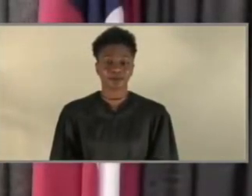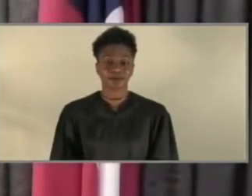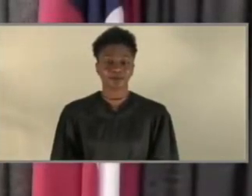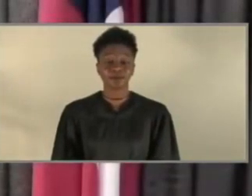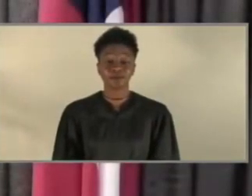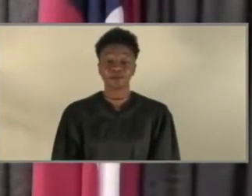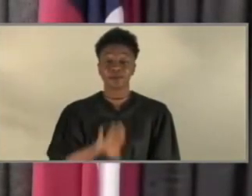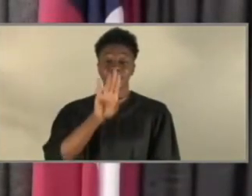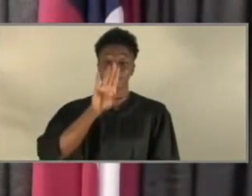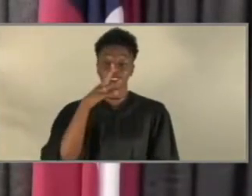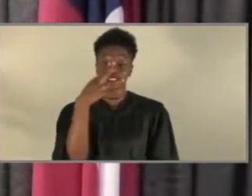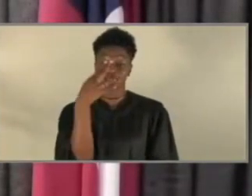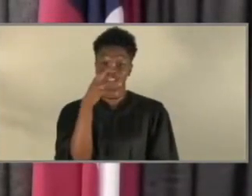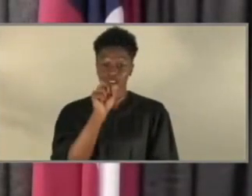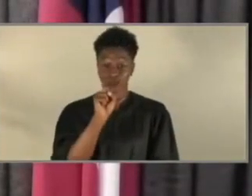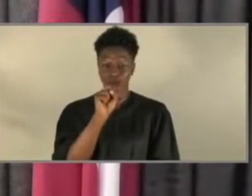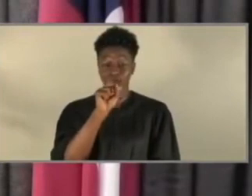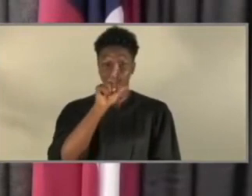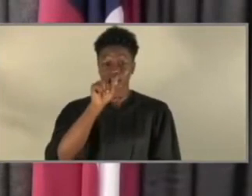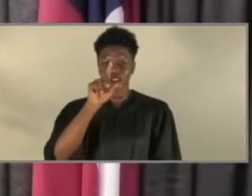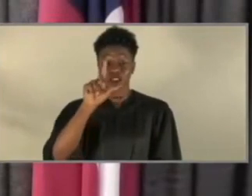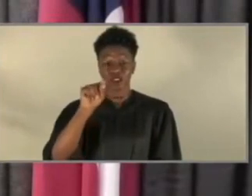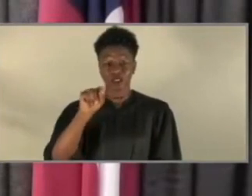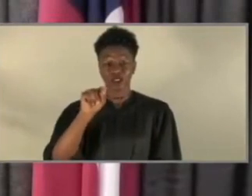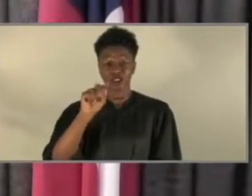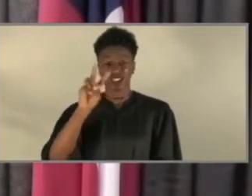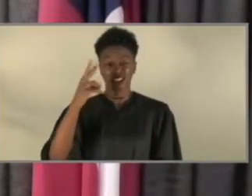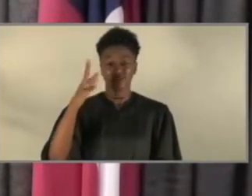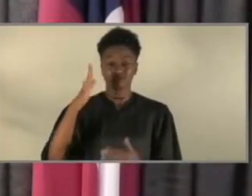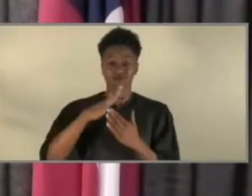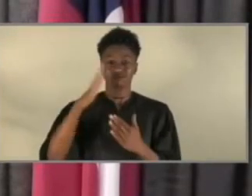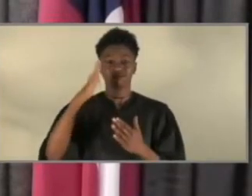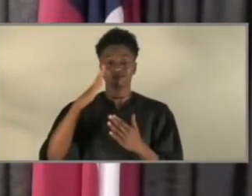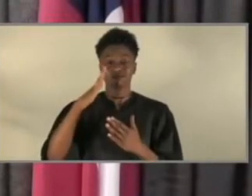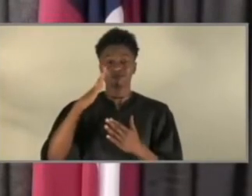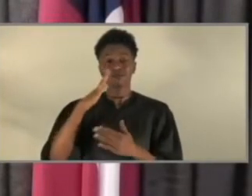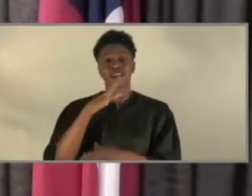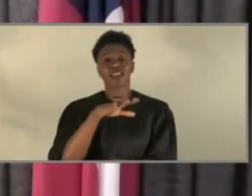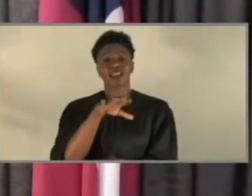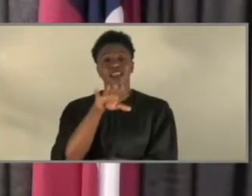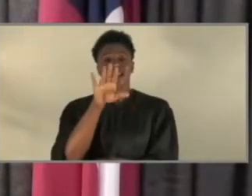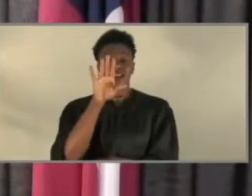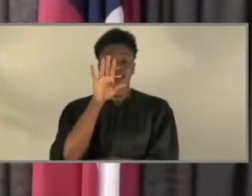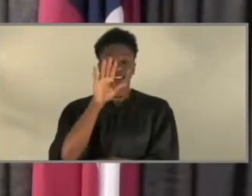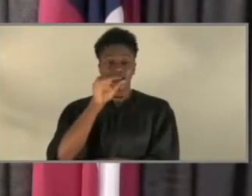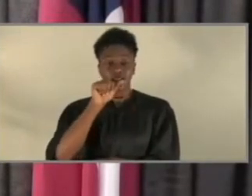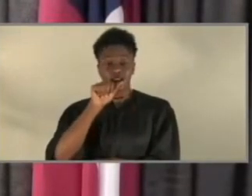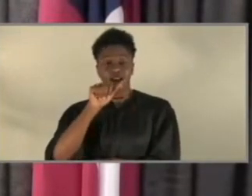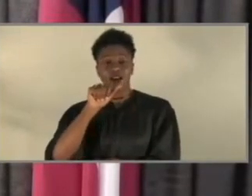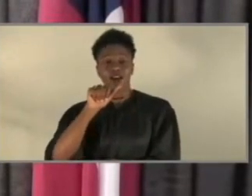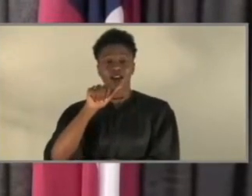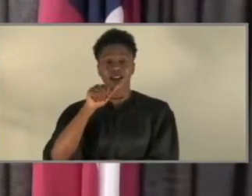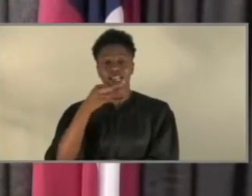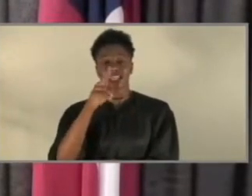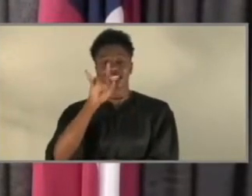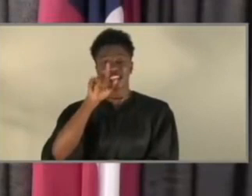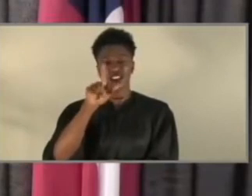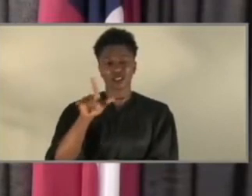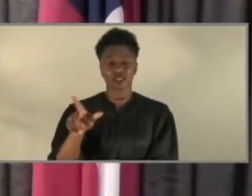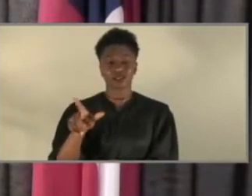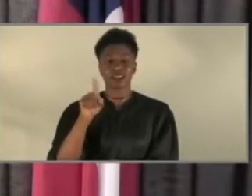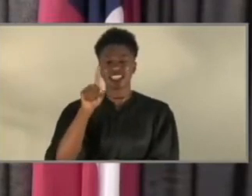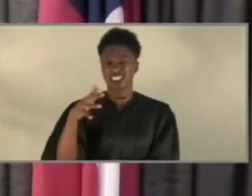Beach High School 2020 salutatorian is Angel Guanique Villalba. Angel is a